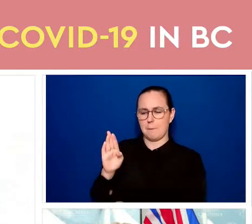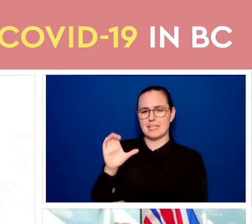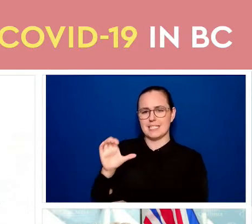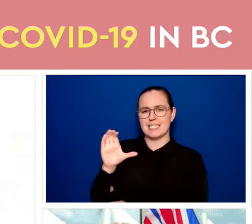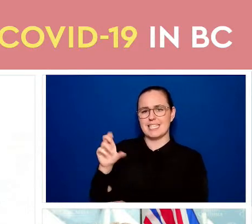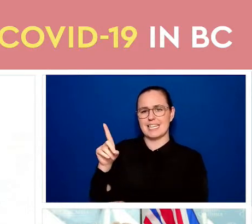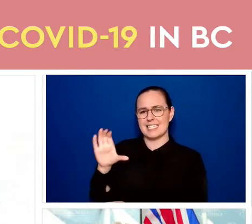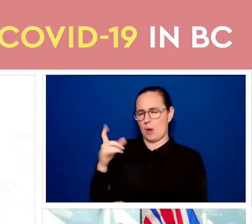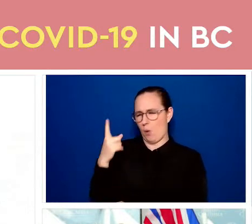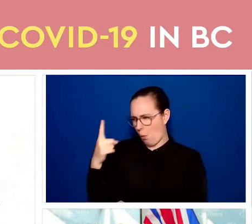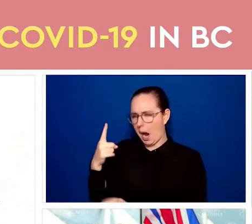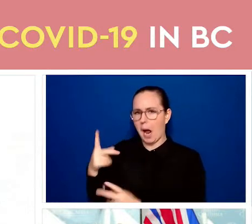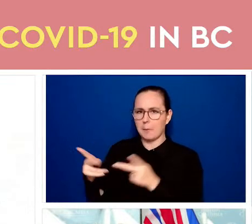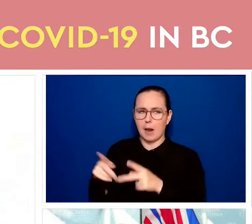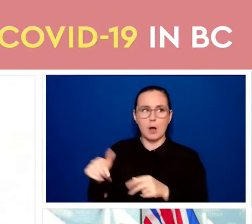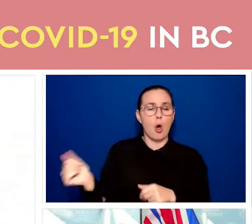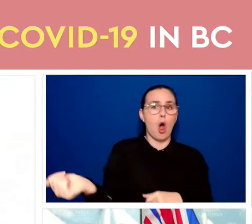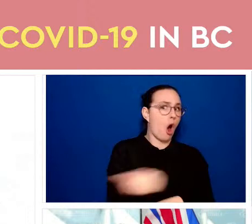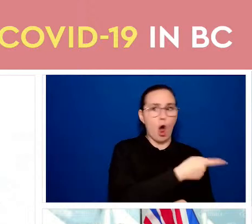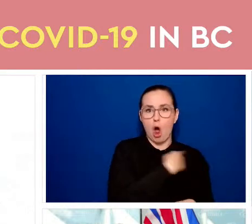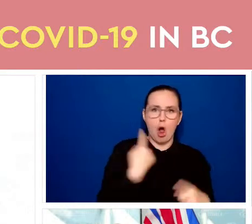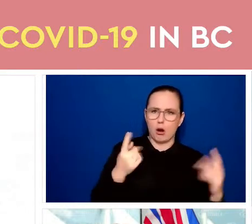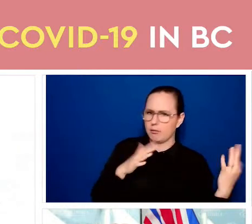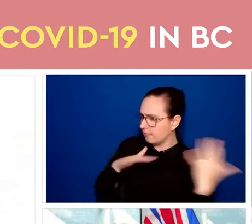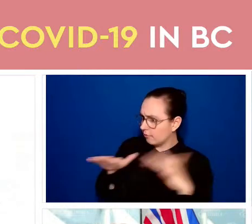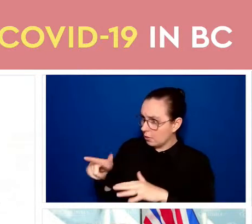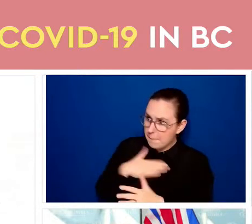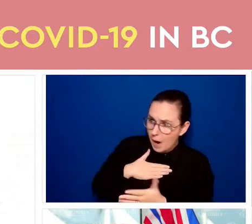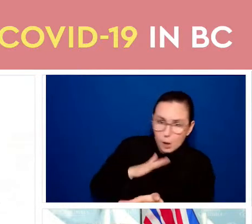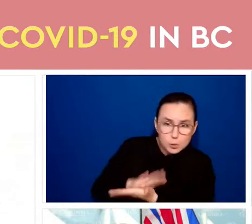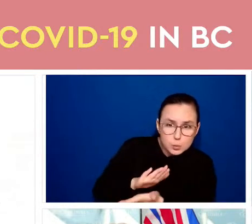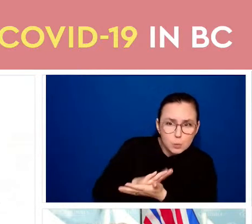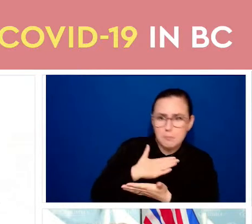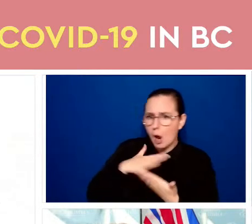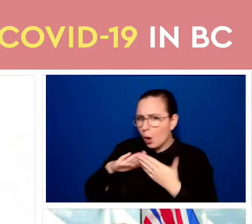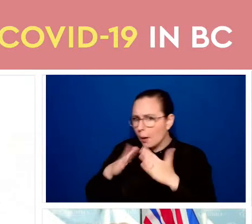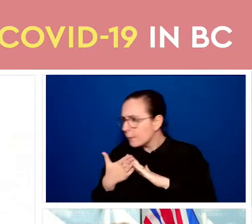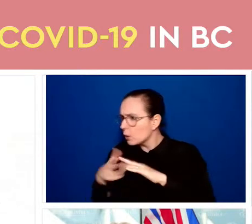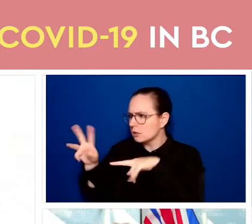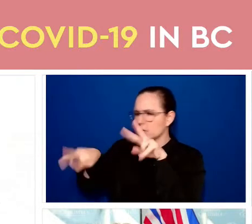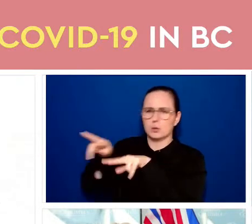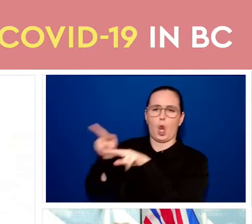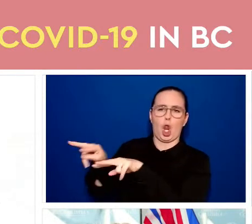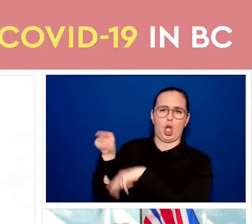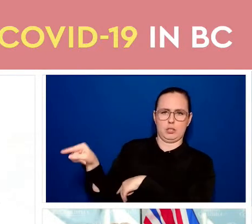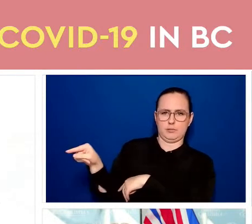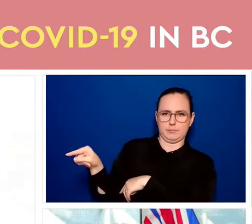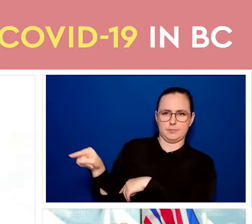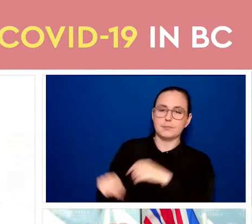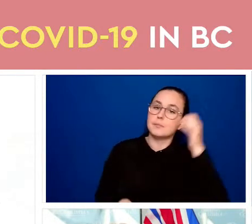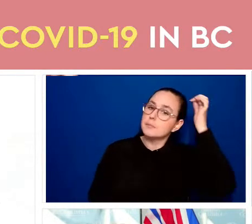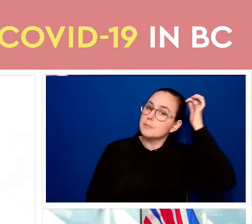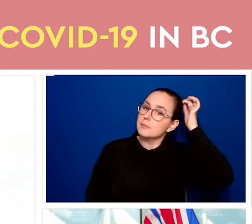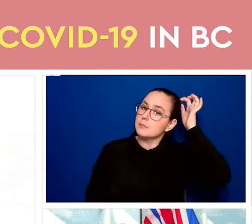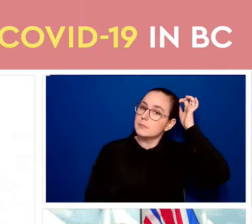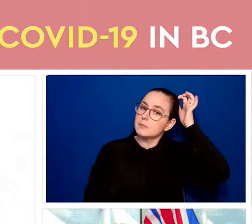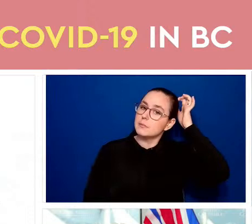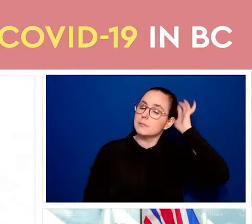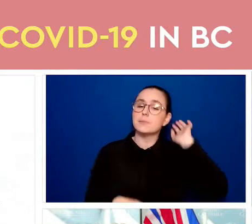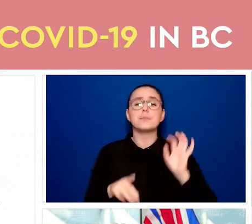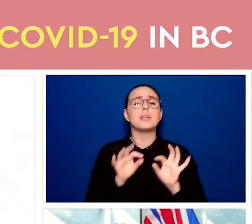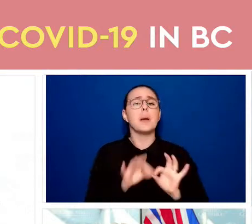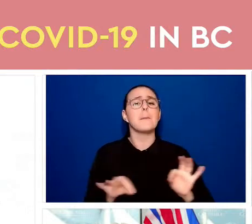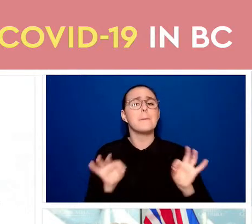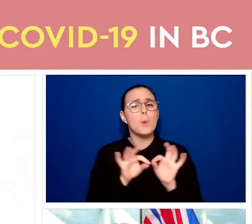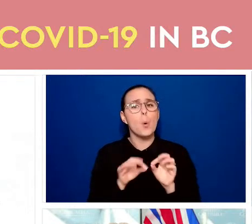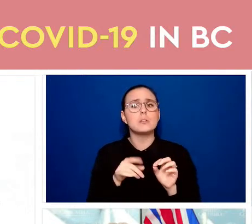school. It remains critical, though, that parents monitor their health daily. We have many things in place in schools